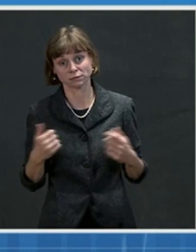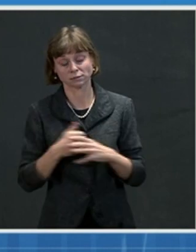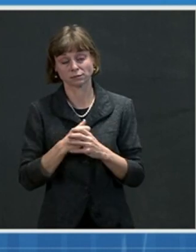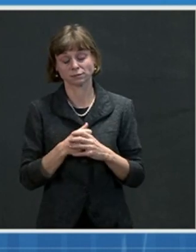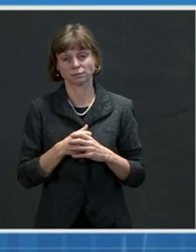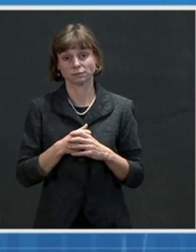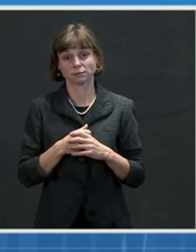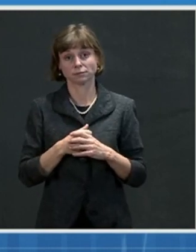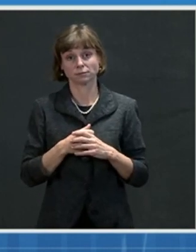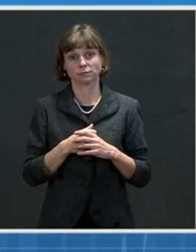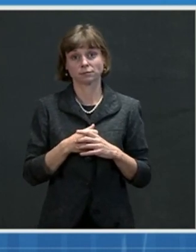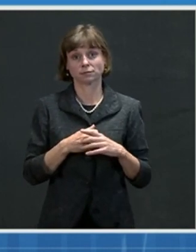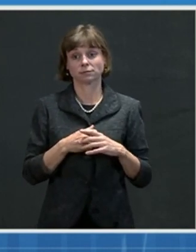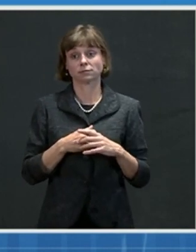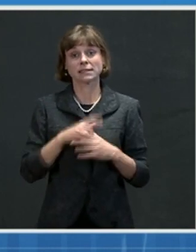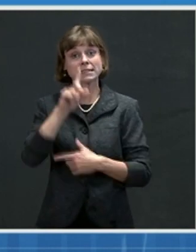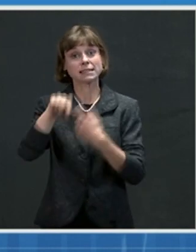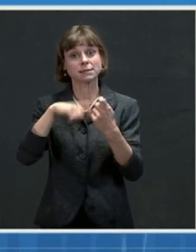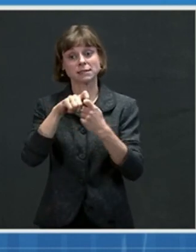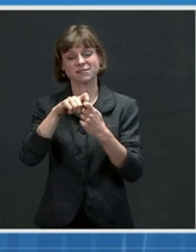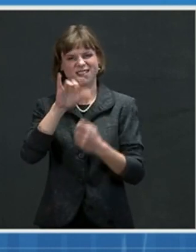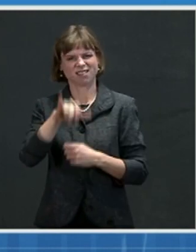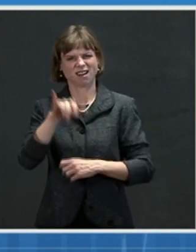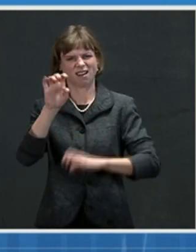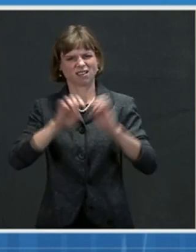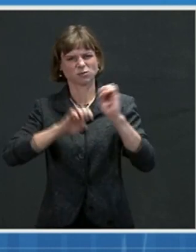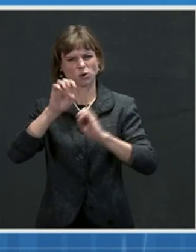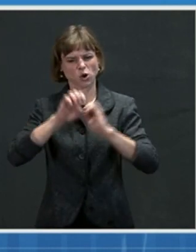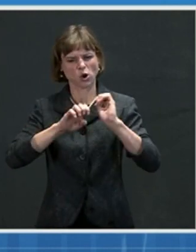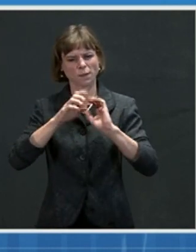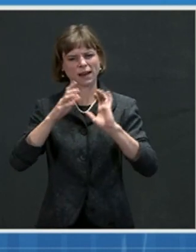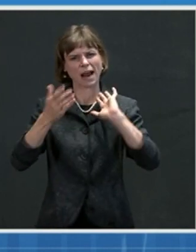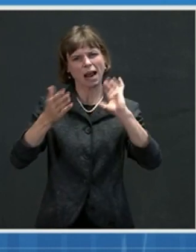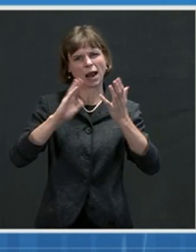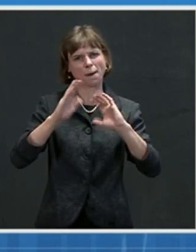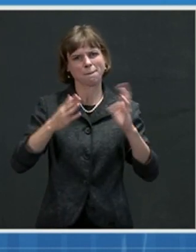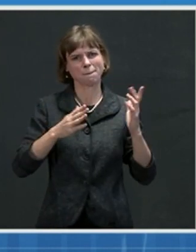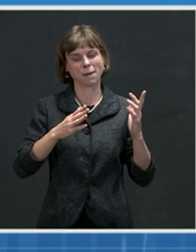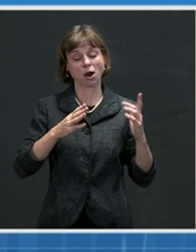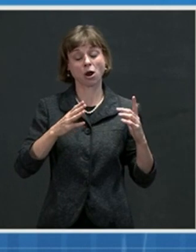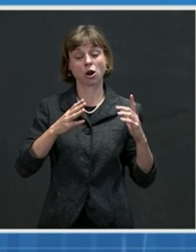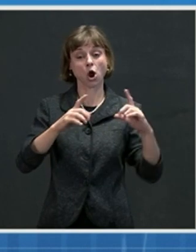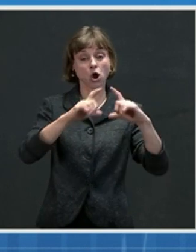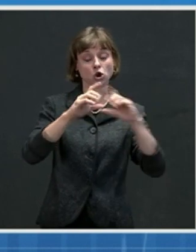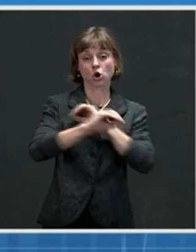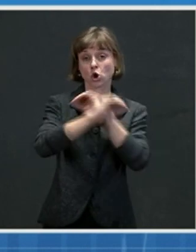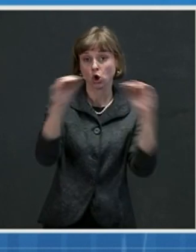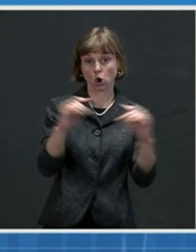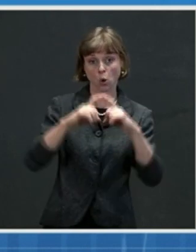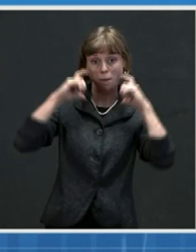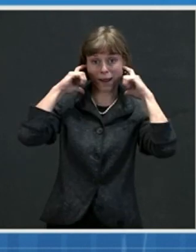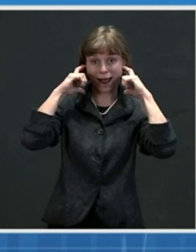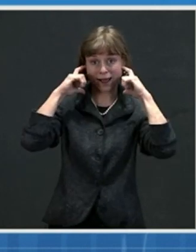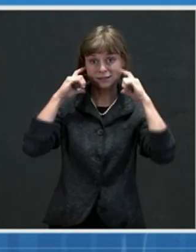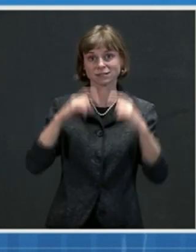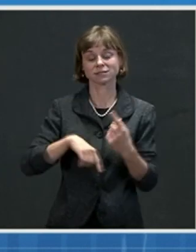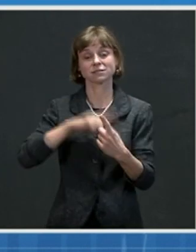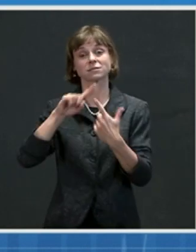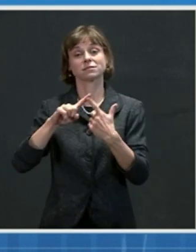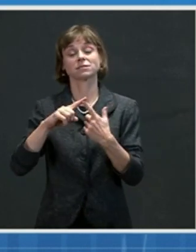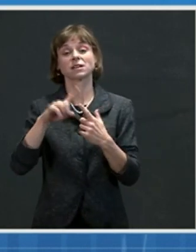COVID-19. Specifically, the experiments compared the performance of no mask, a single cloth face mask, and a single